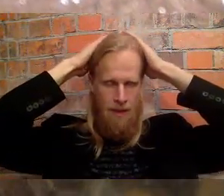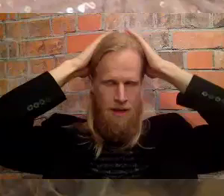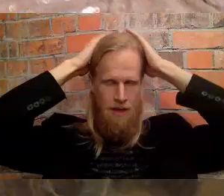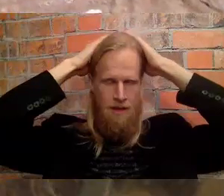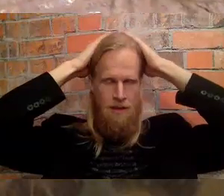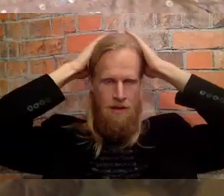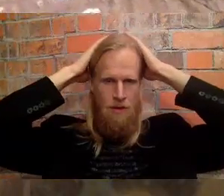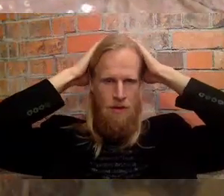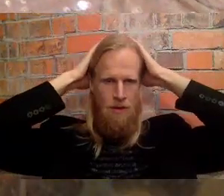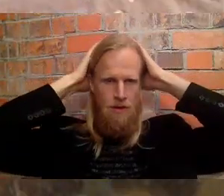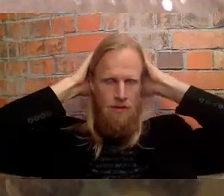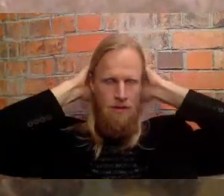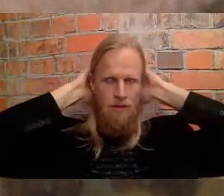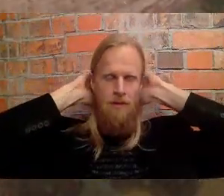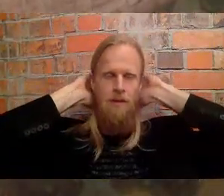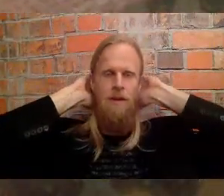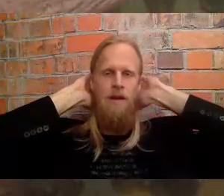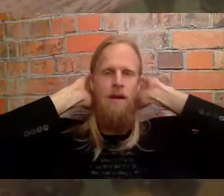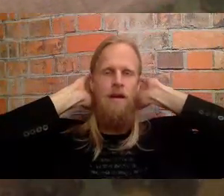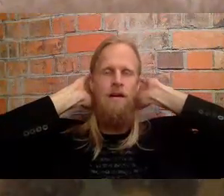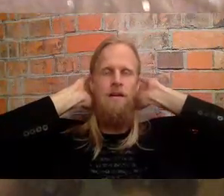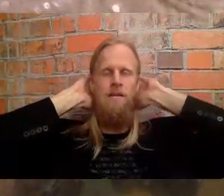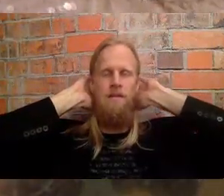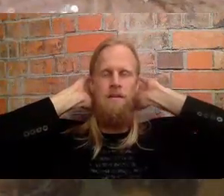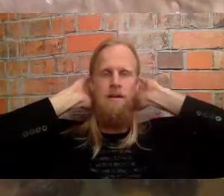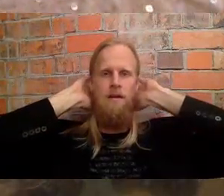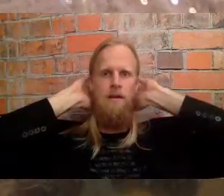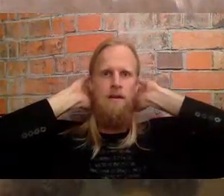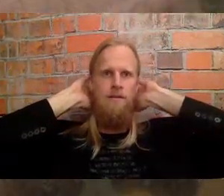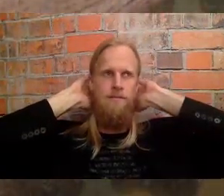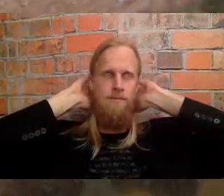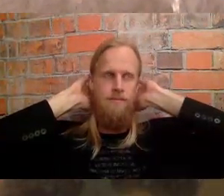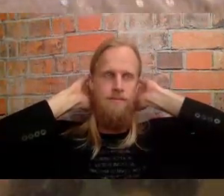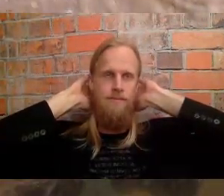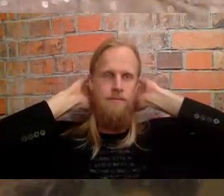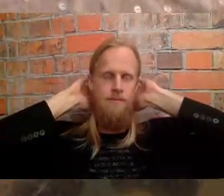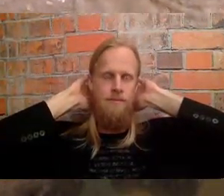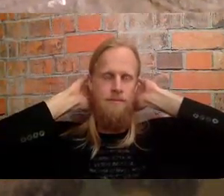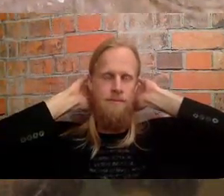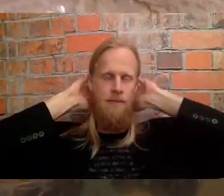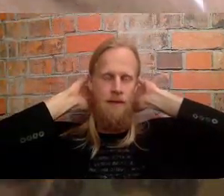Tapping the back of the skull, the sides of the head,